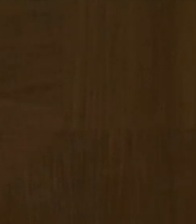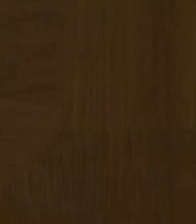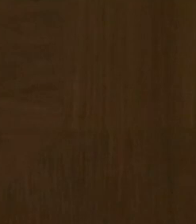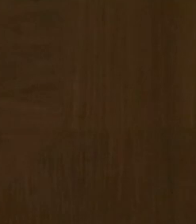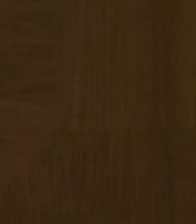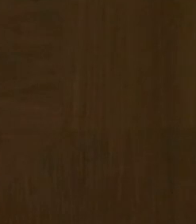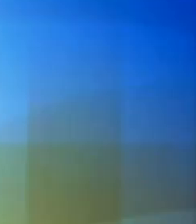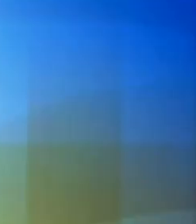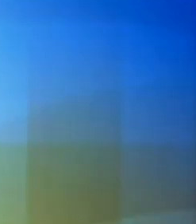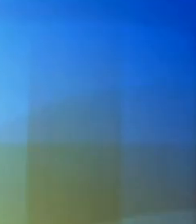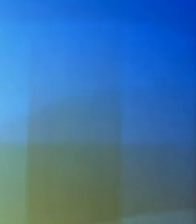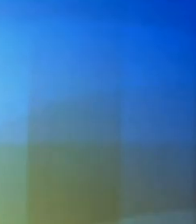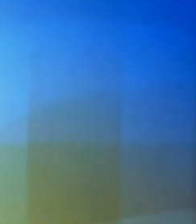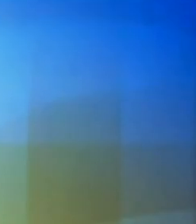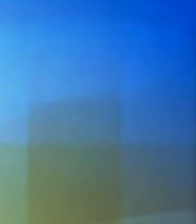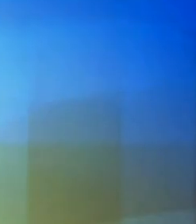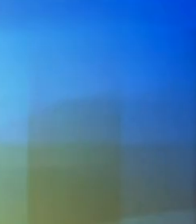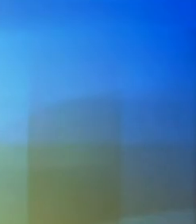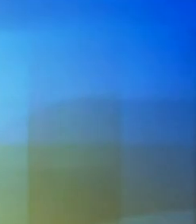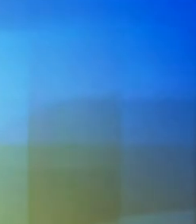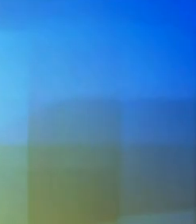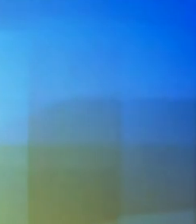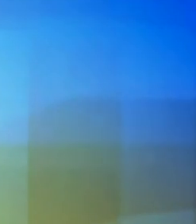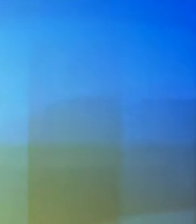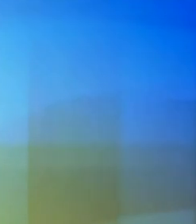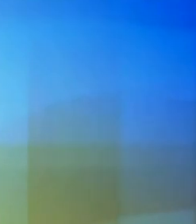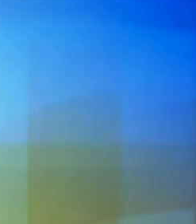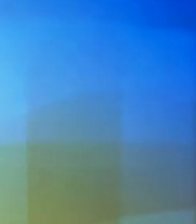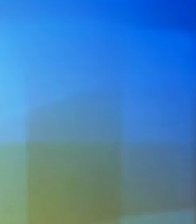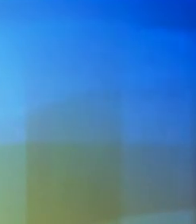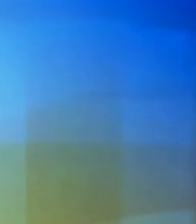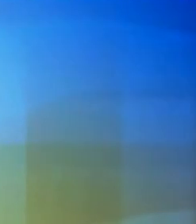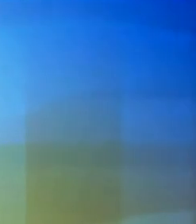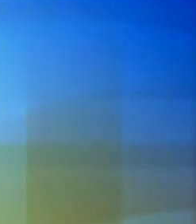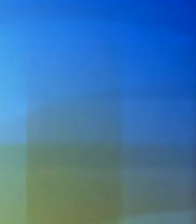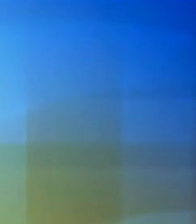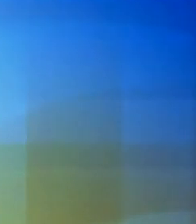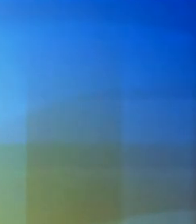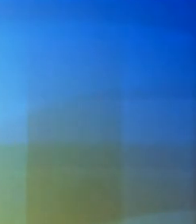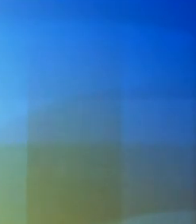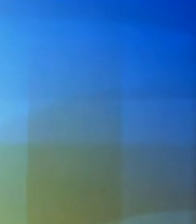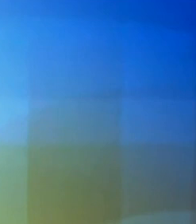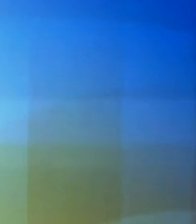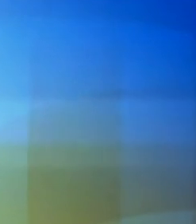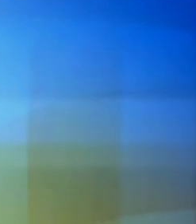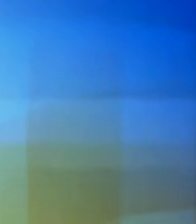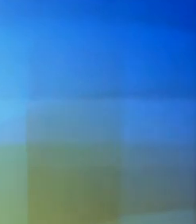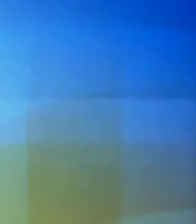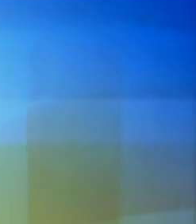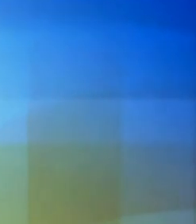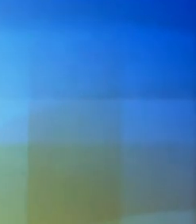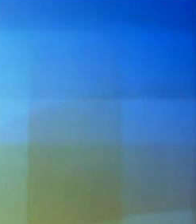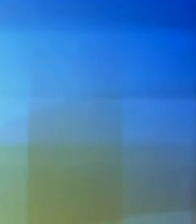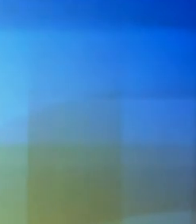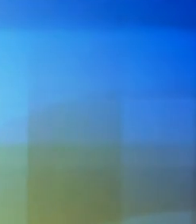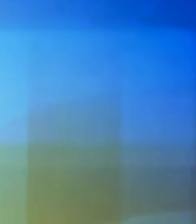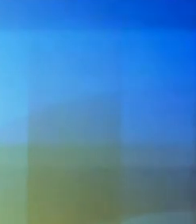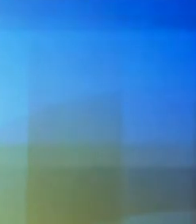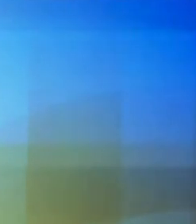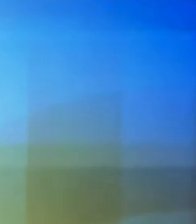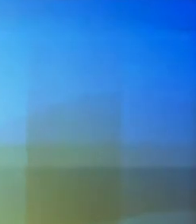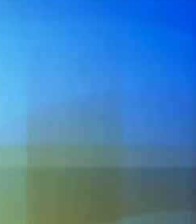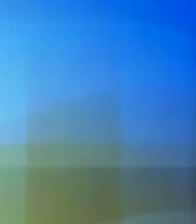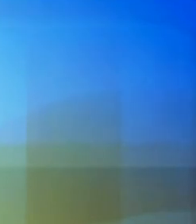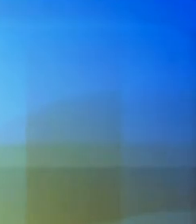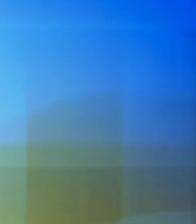district. So there again, a very public disagreement on how to move forward. Again, there was some back and forth between